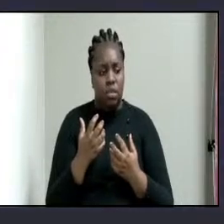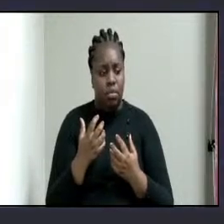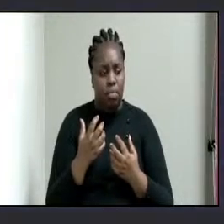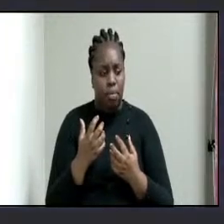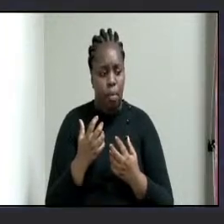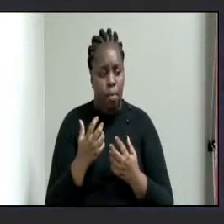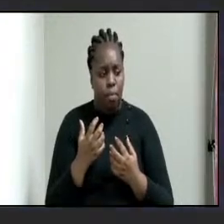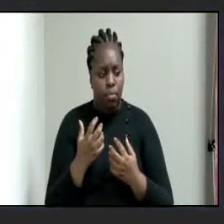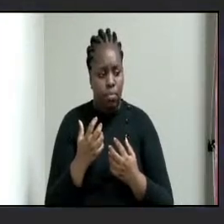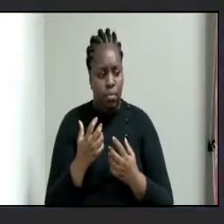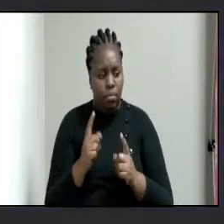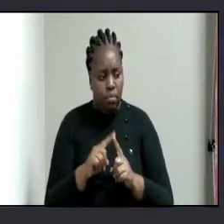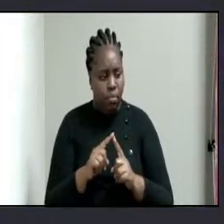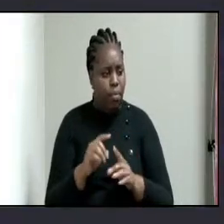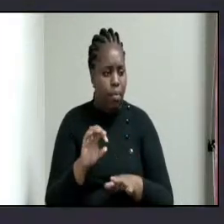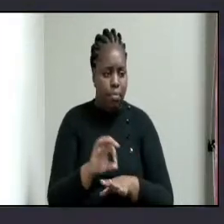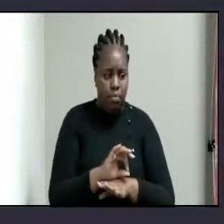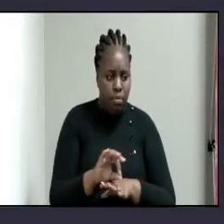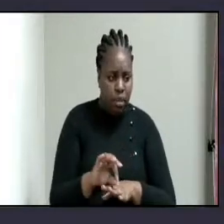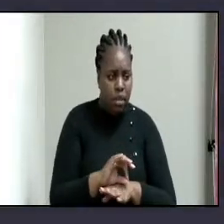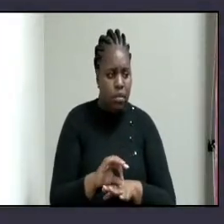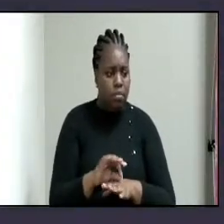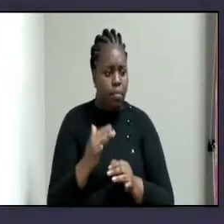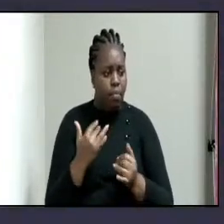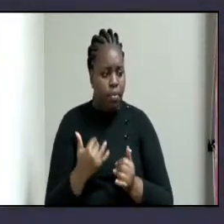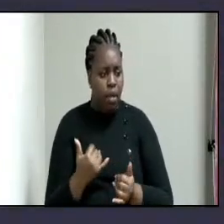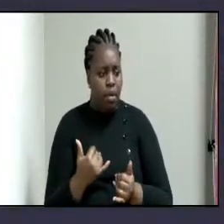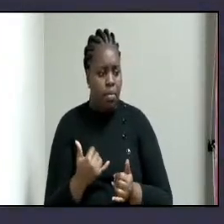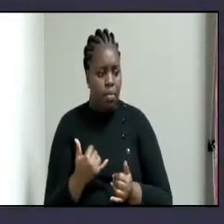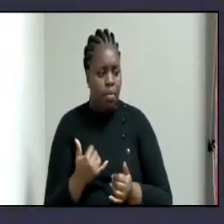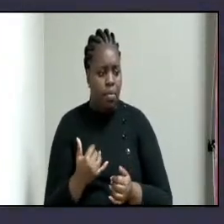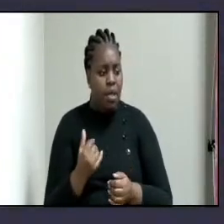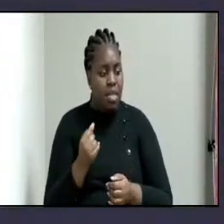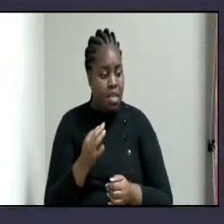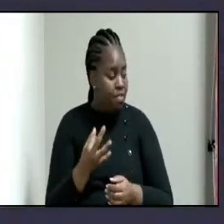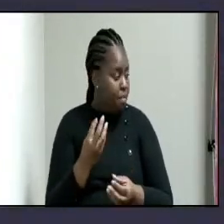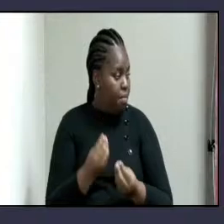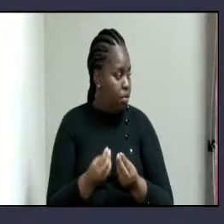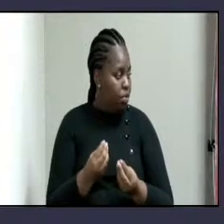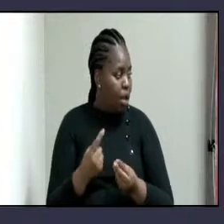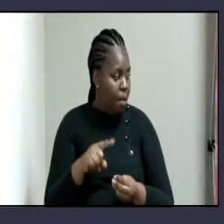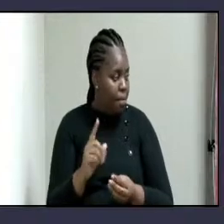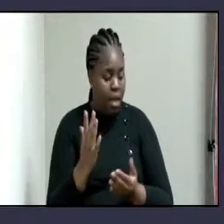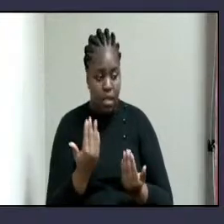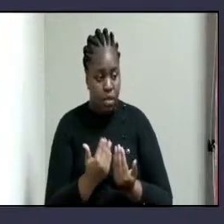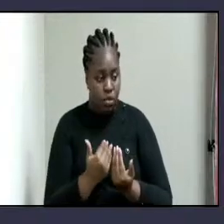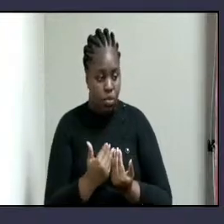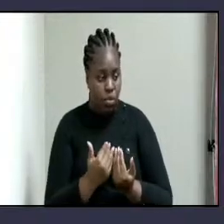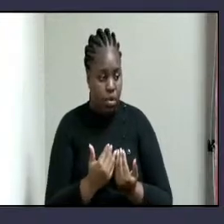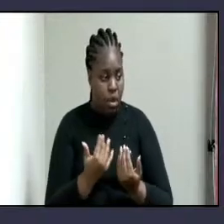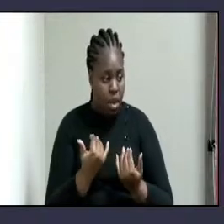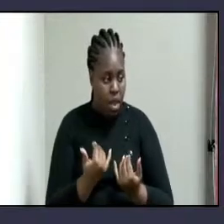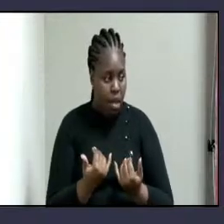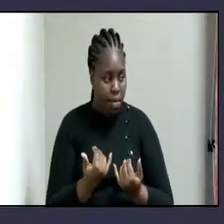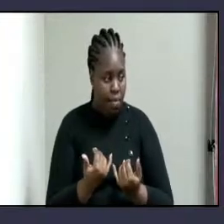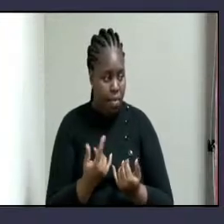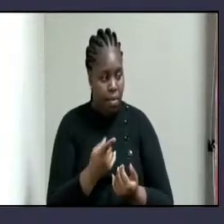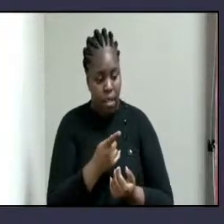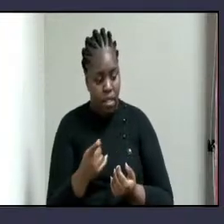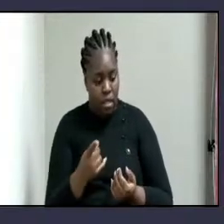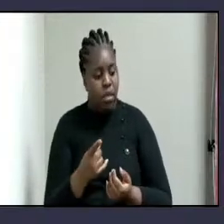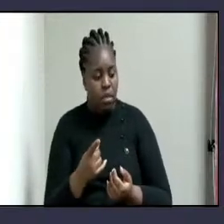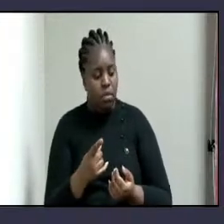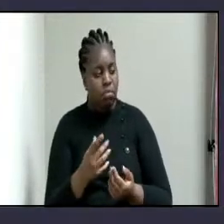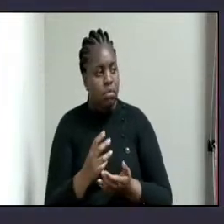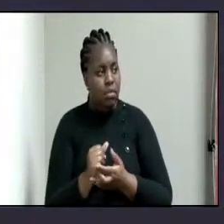budget as it were, in terms of planning, Now, if we've got children that are not going to school, now how are they accounted